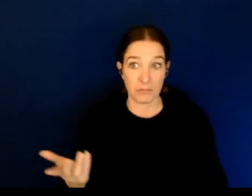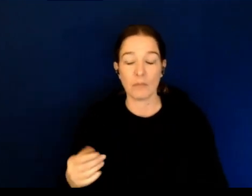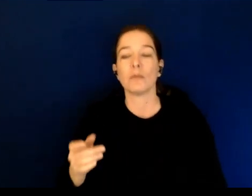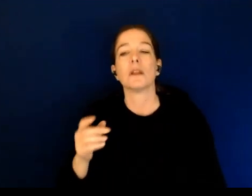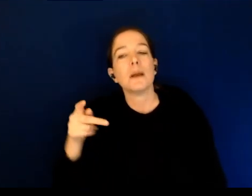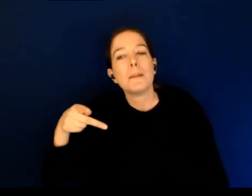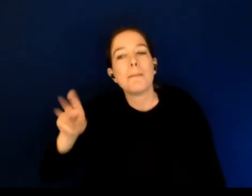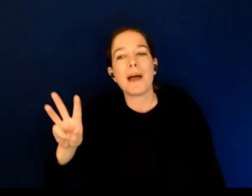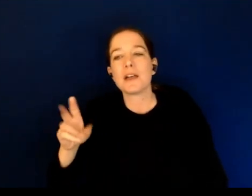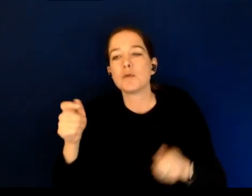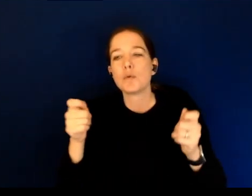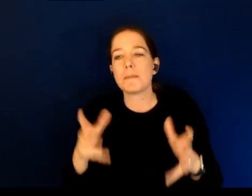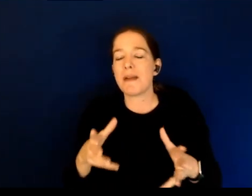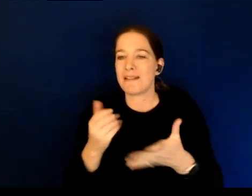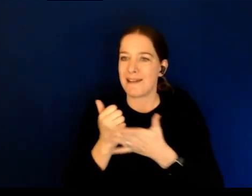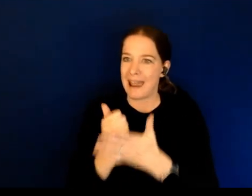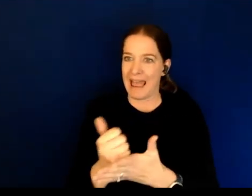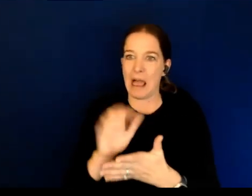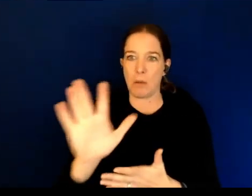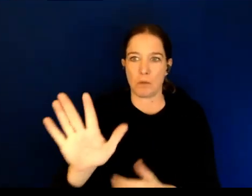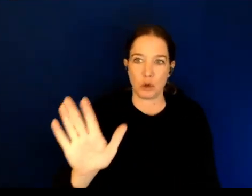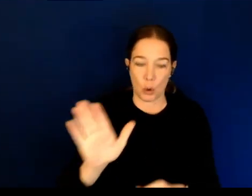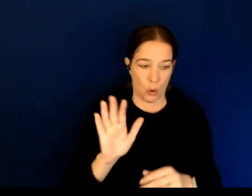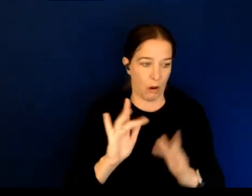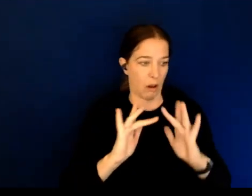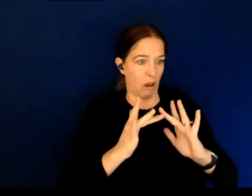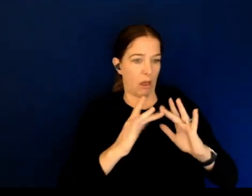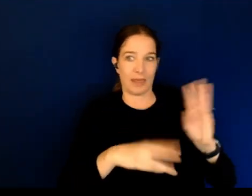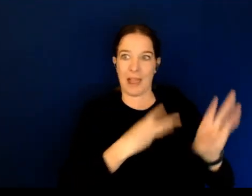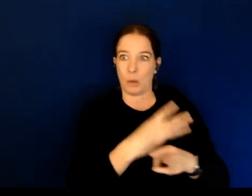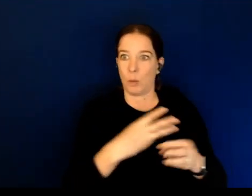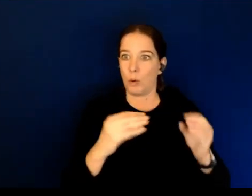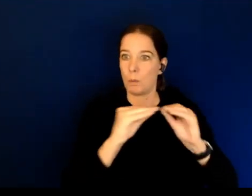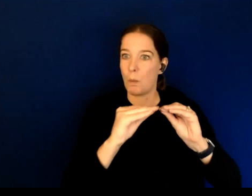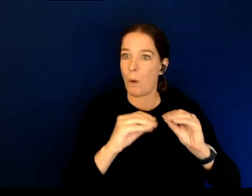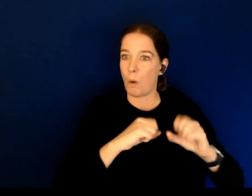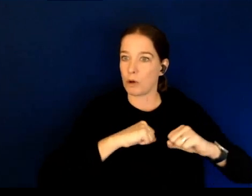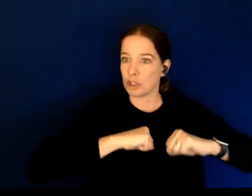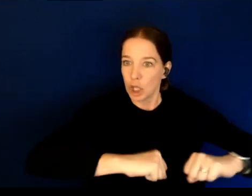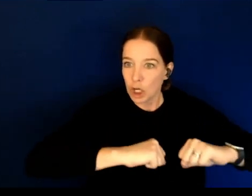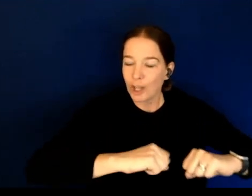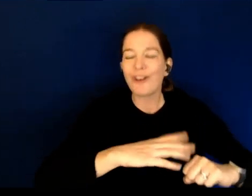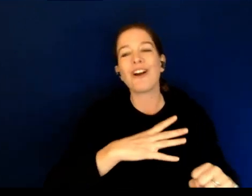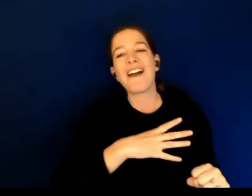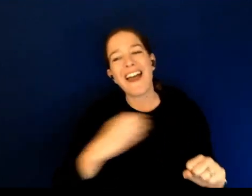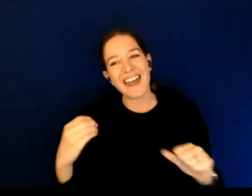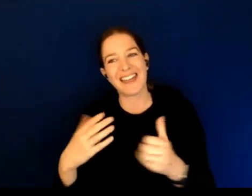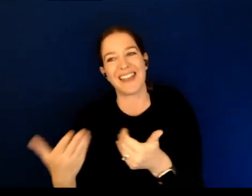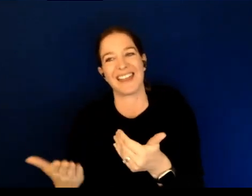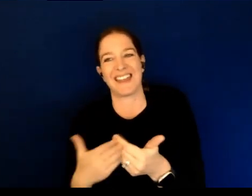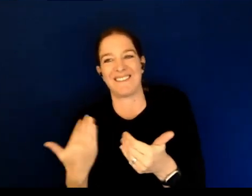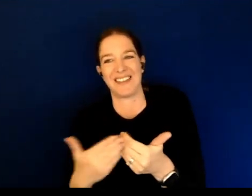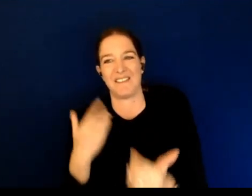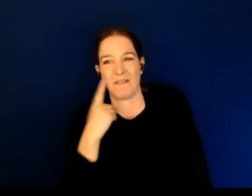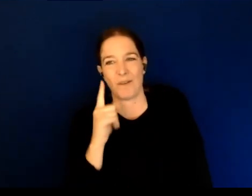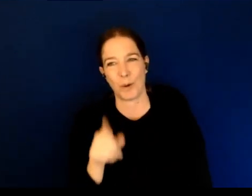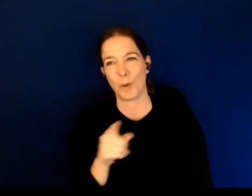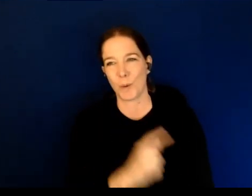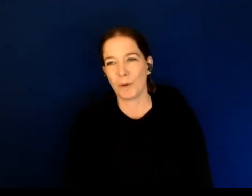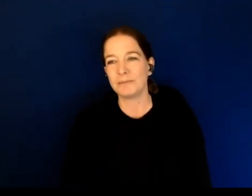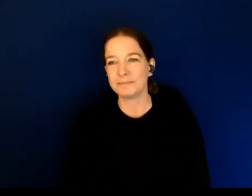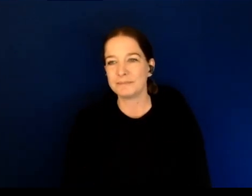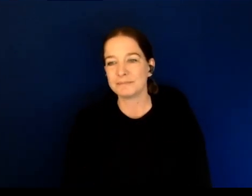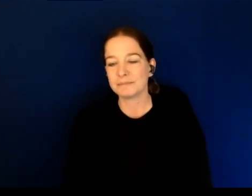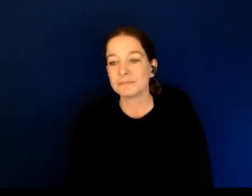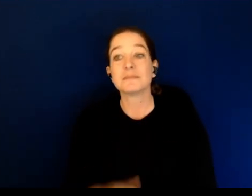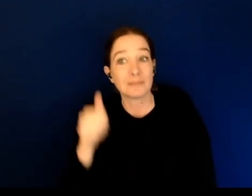Password managers not only make your digital world more secure, but also more convenient. We must also remember that